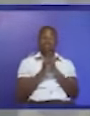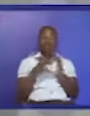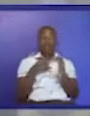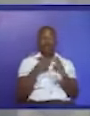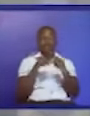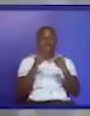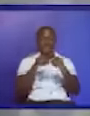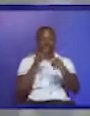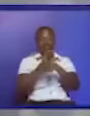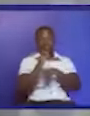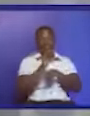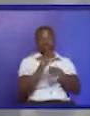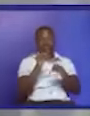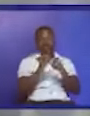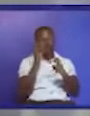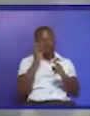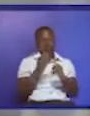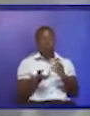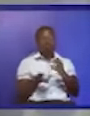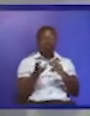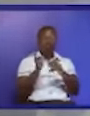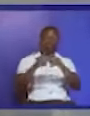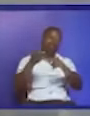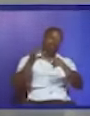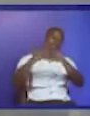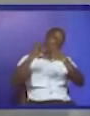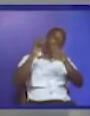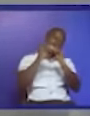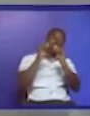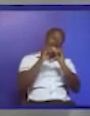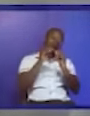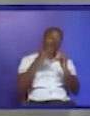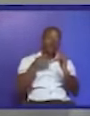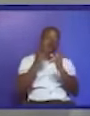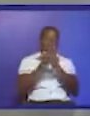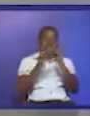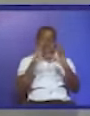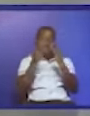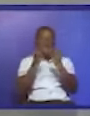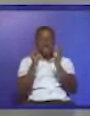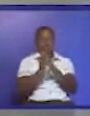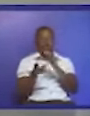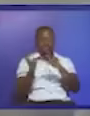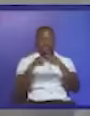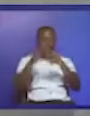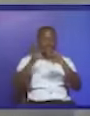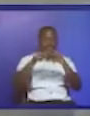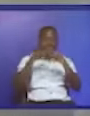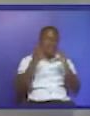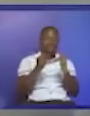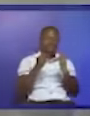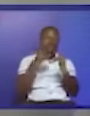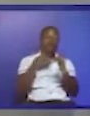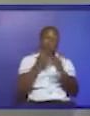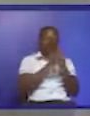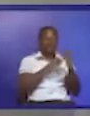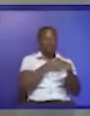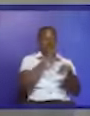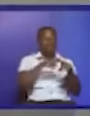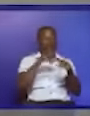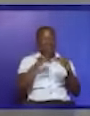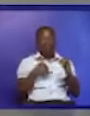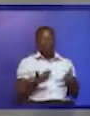that will rise from tonight. There are families that will rise from tonight. There are nations that will rise from